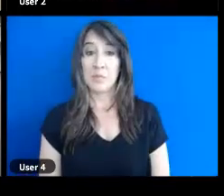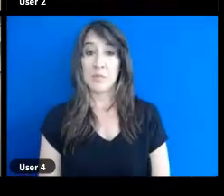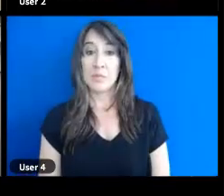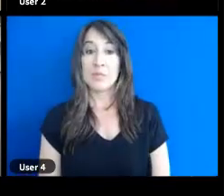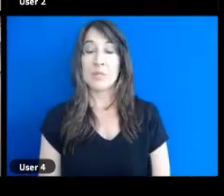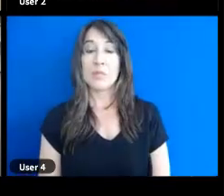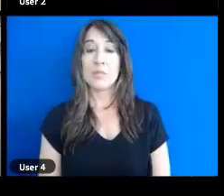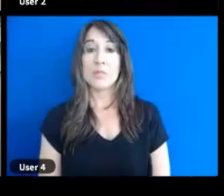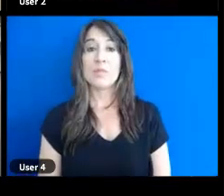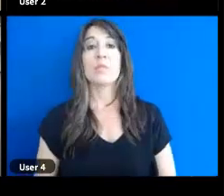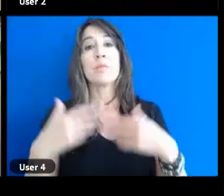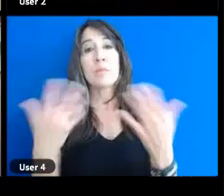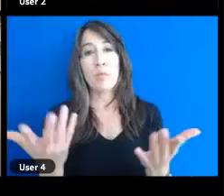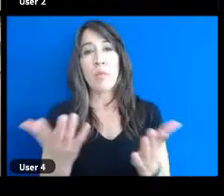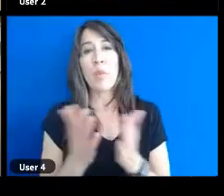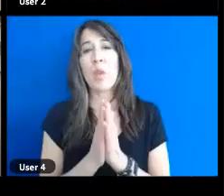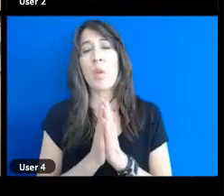them.